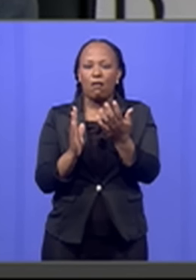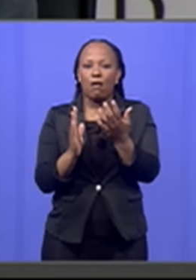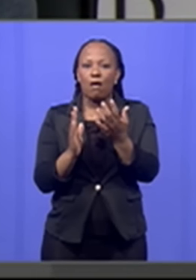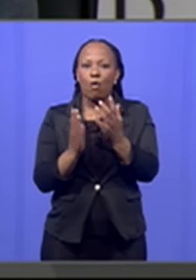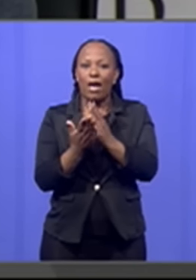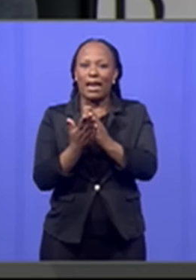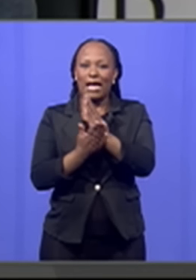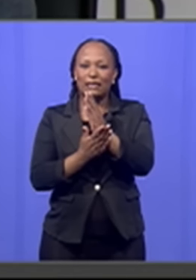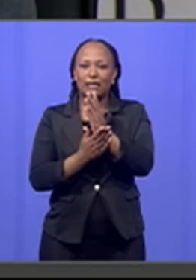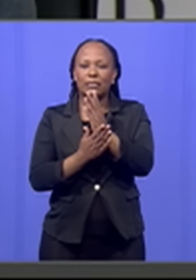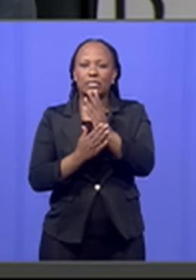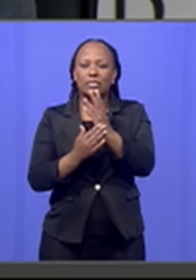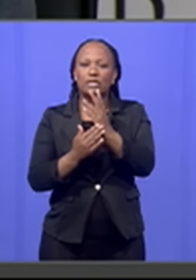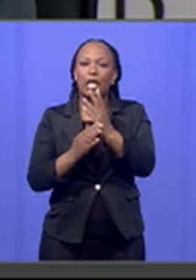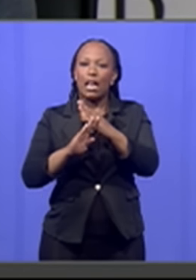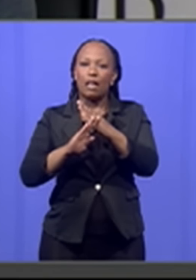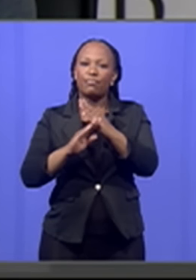limited. And